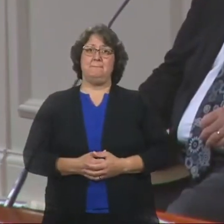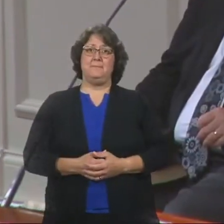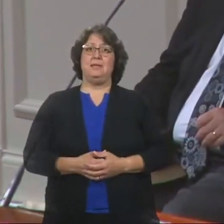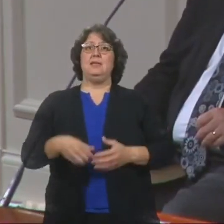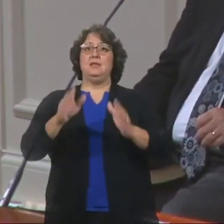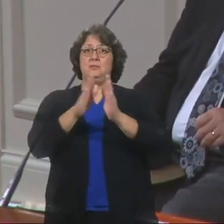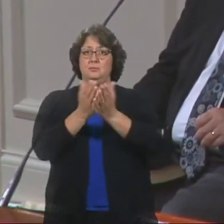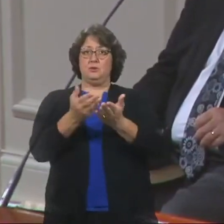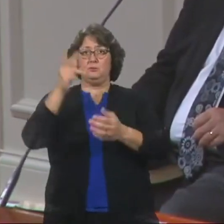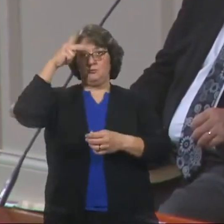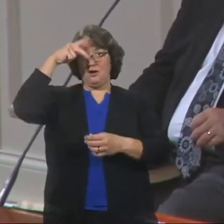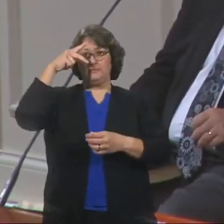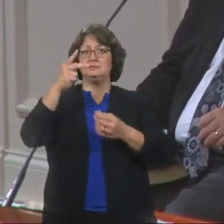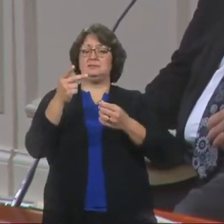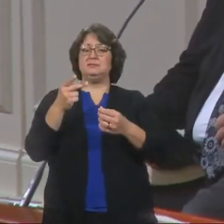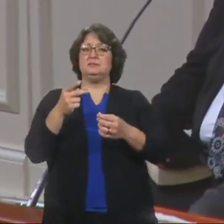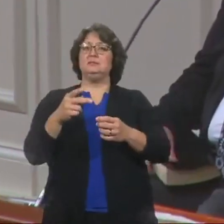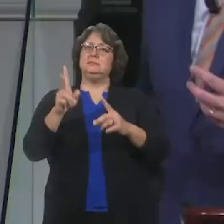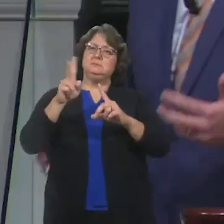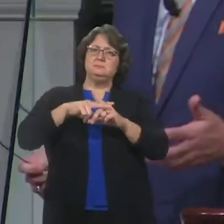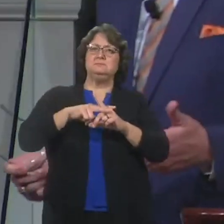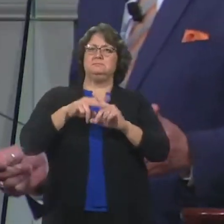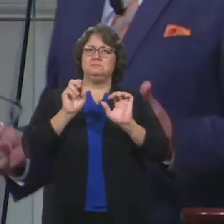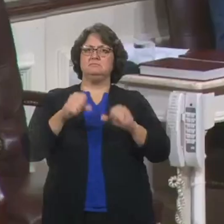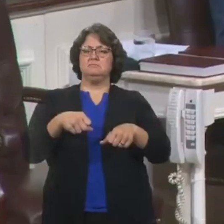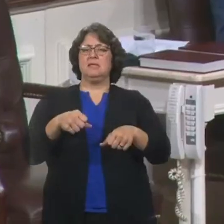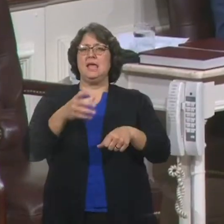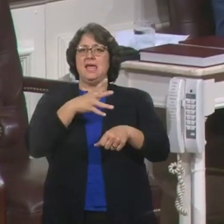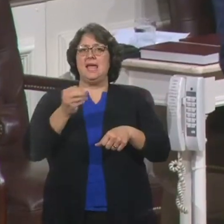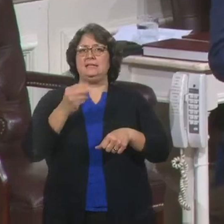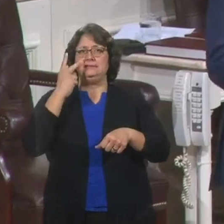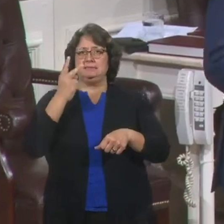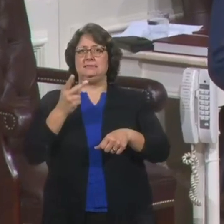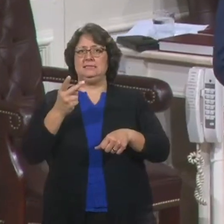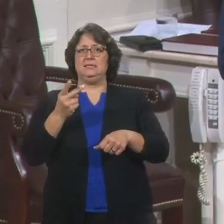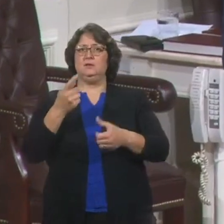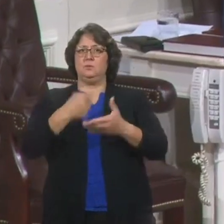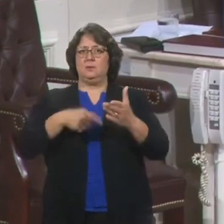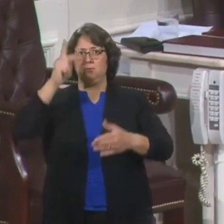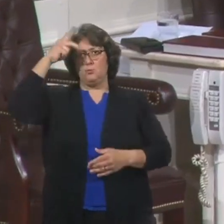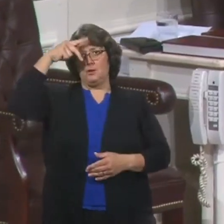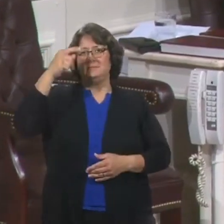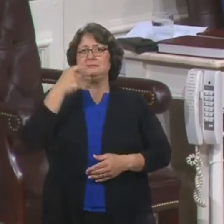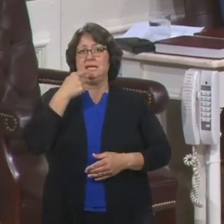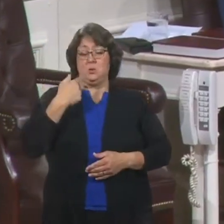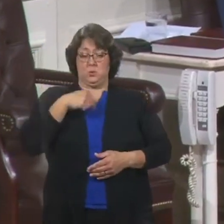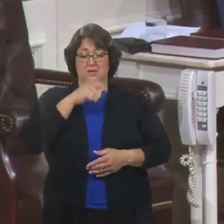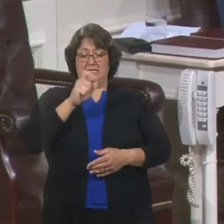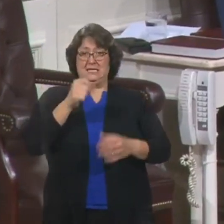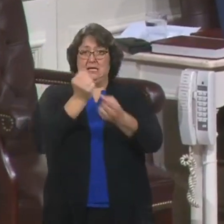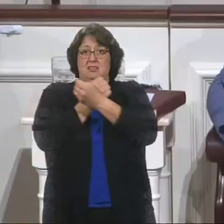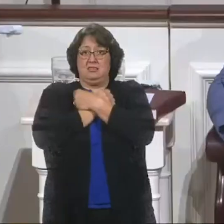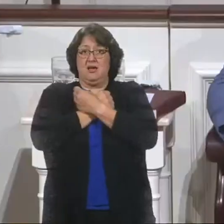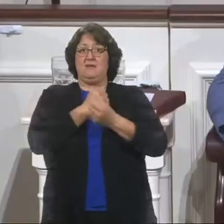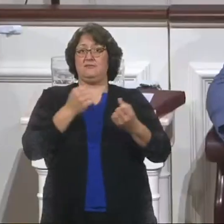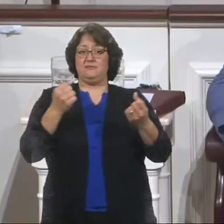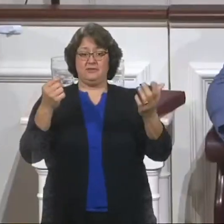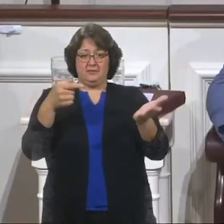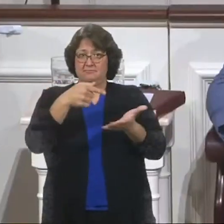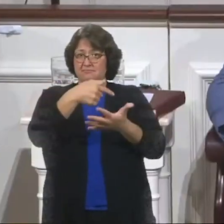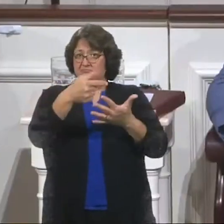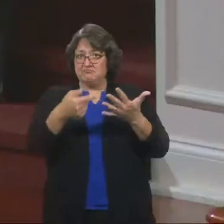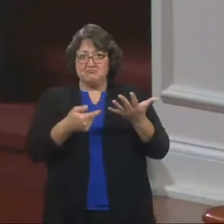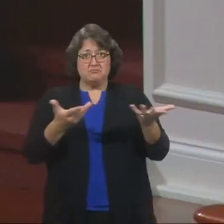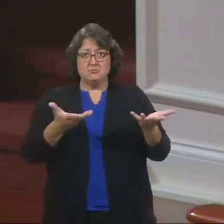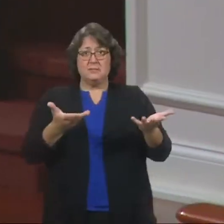practical. I want to talk to you a little bit about the object. What are some things that just Proverbs says we need to love this? What are some